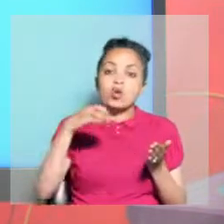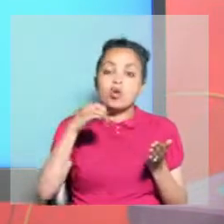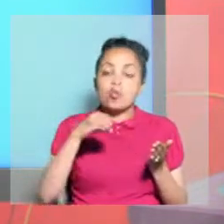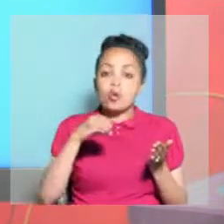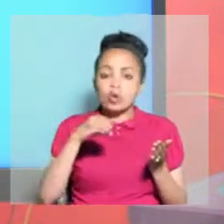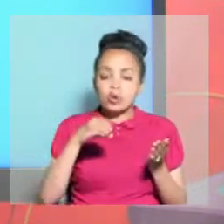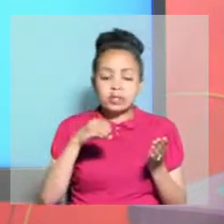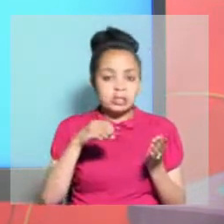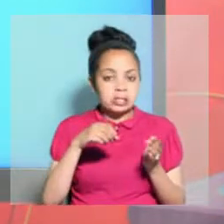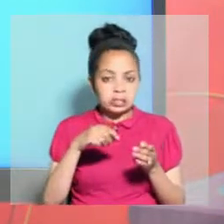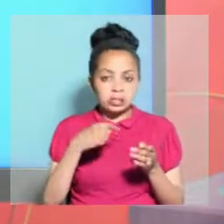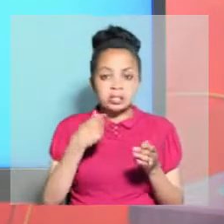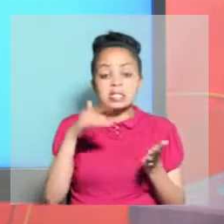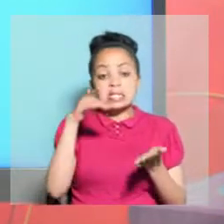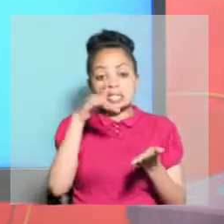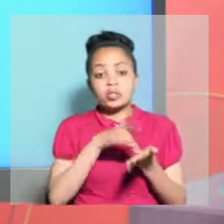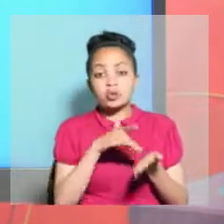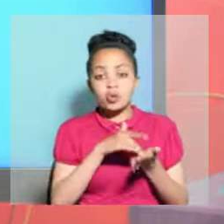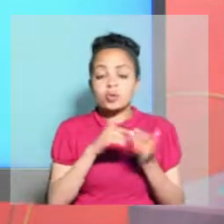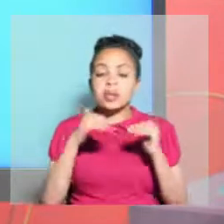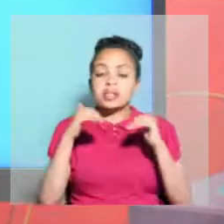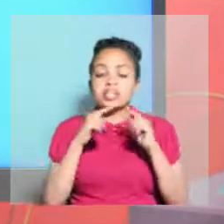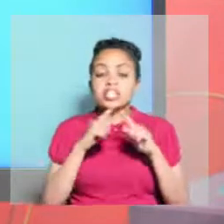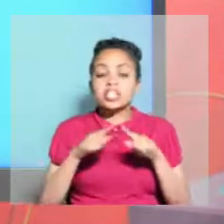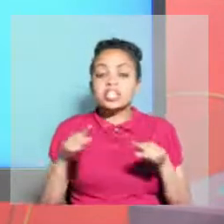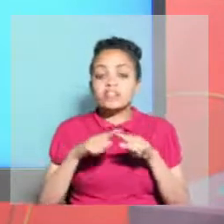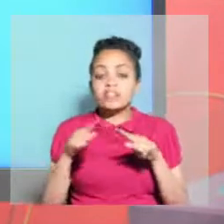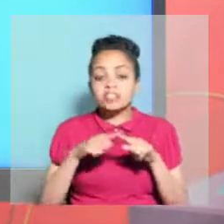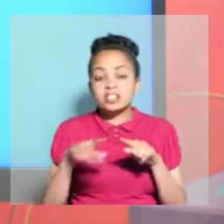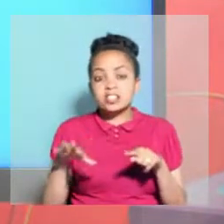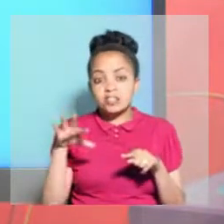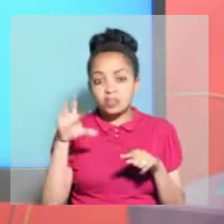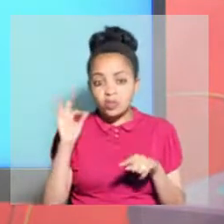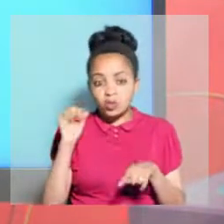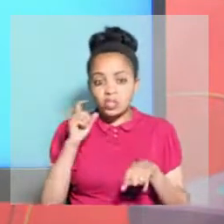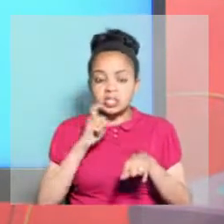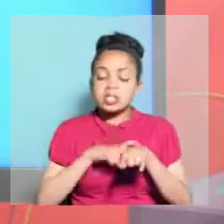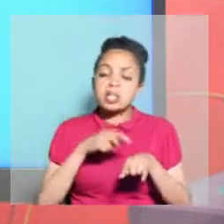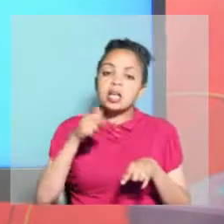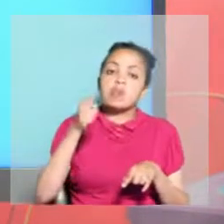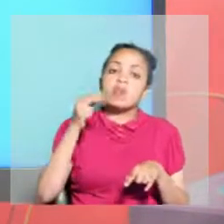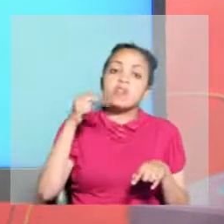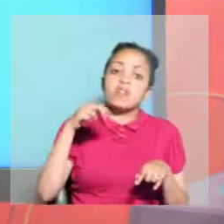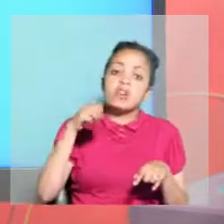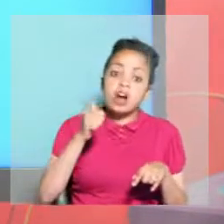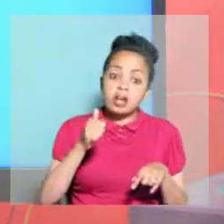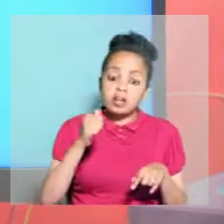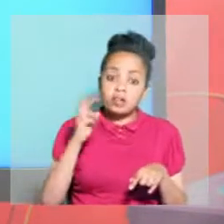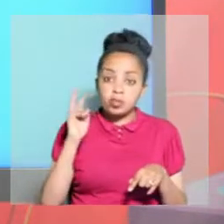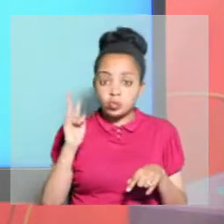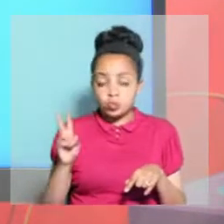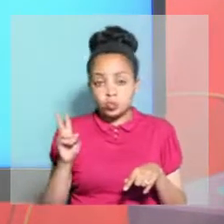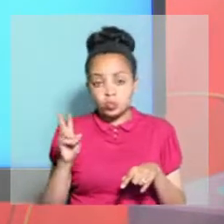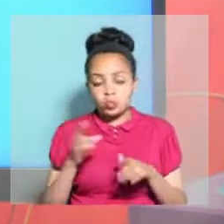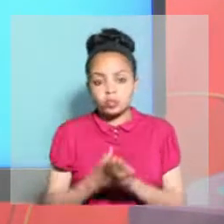here. Centromere division is found during anaphase II of meiosis